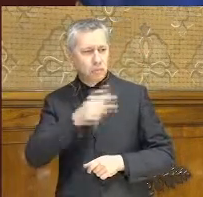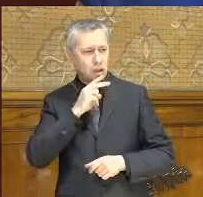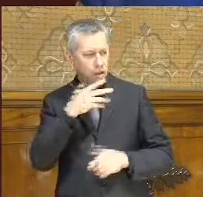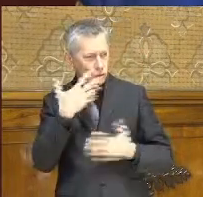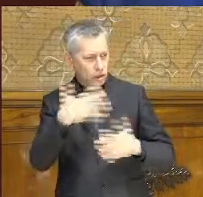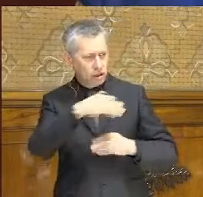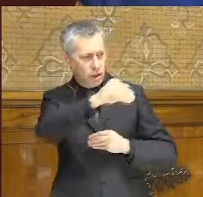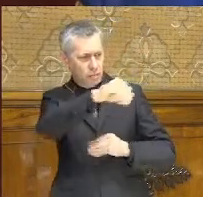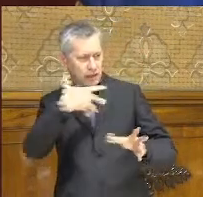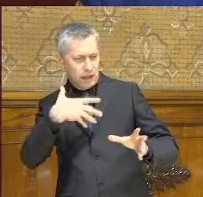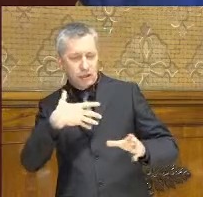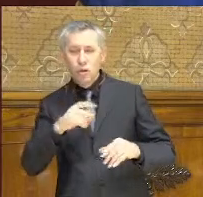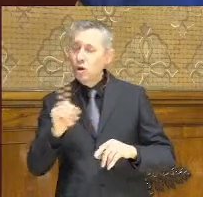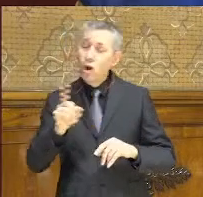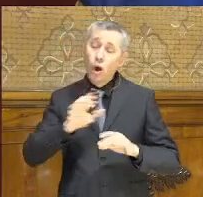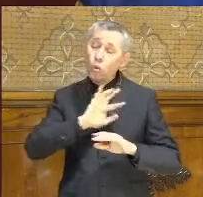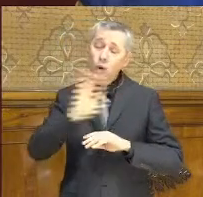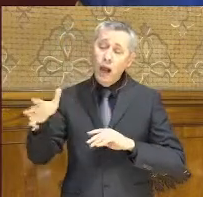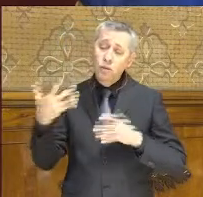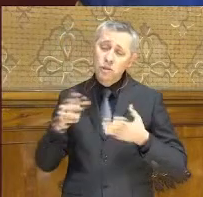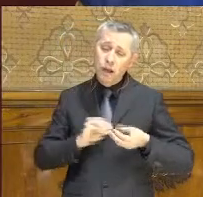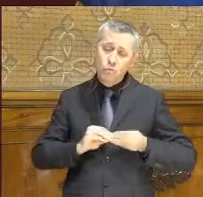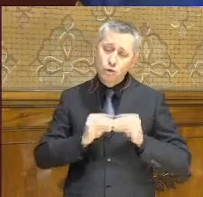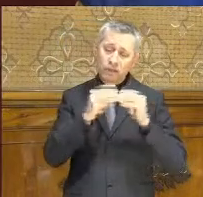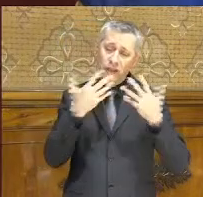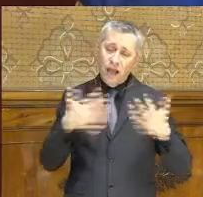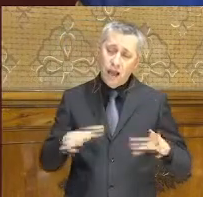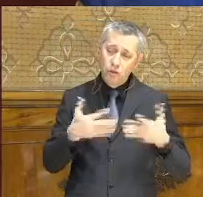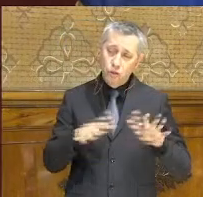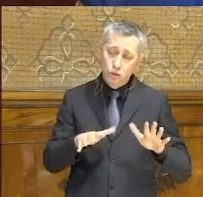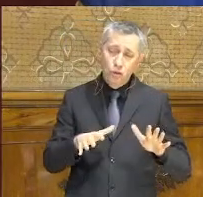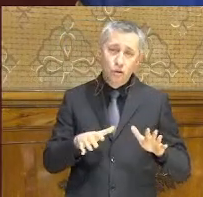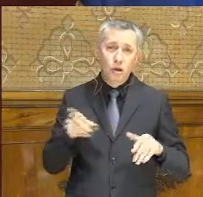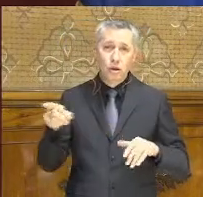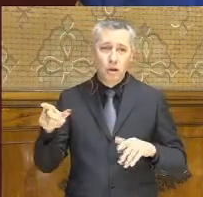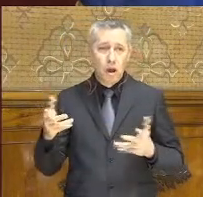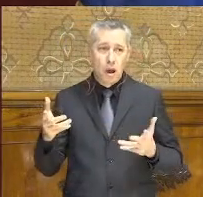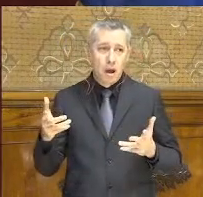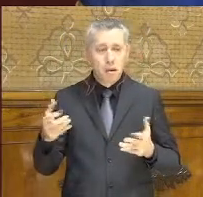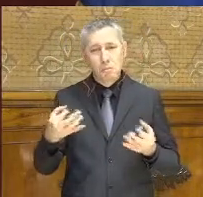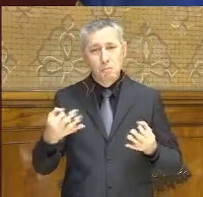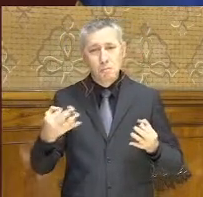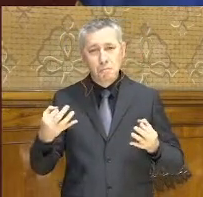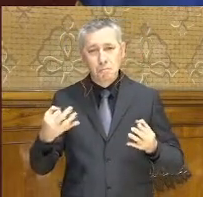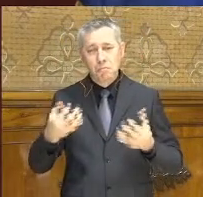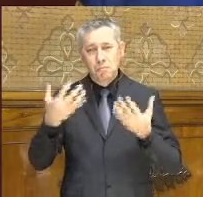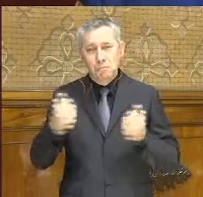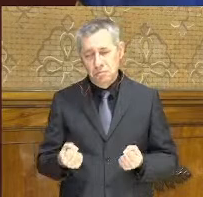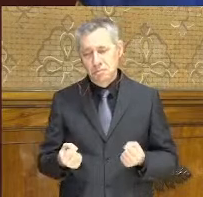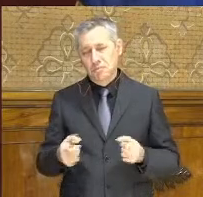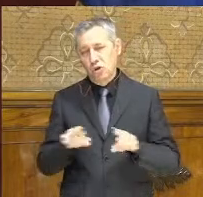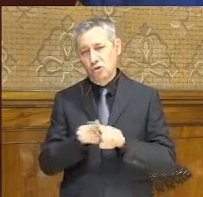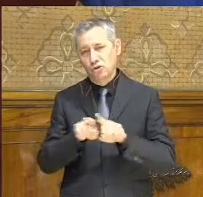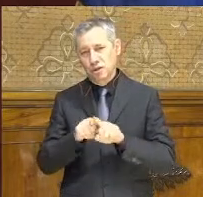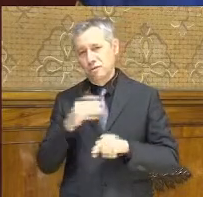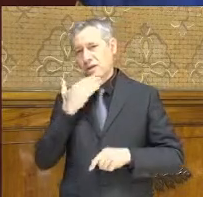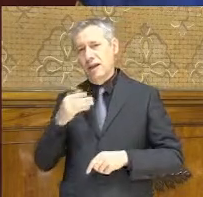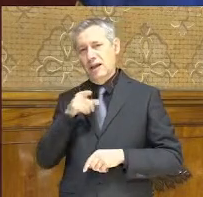it again. So thank you so much for your tolerance and for your remarkable intelligence. Thank you very much.